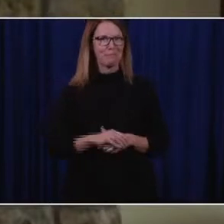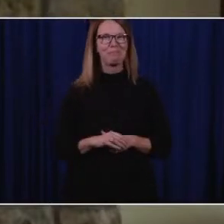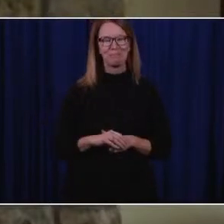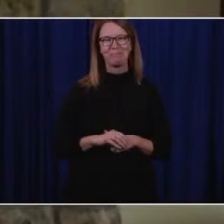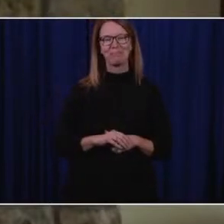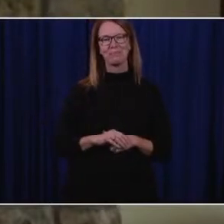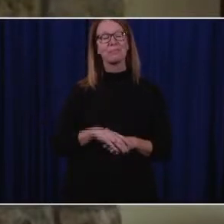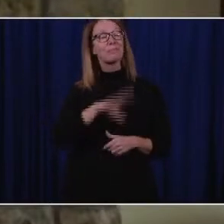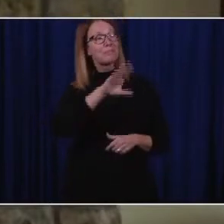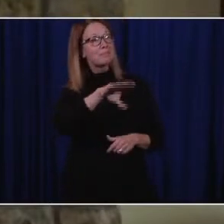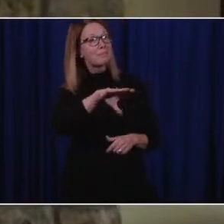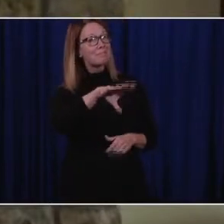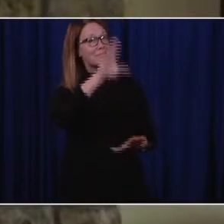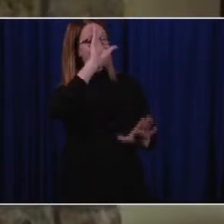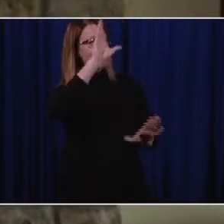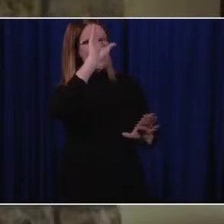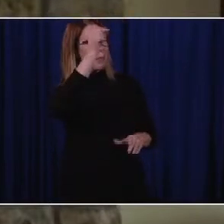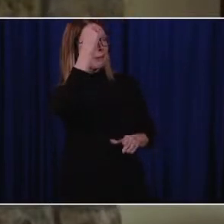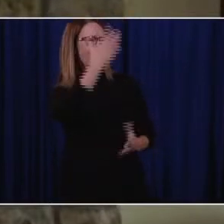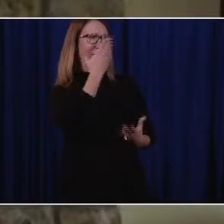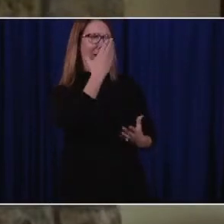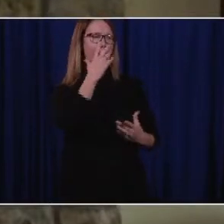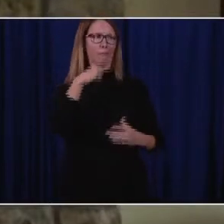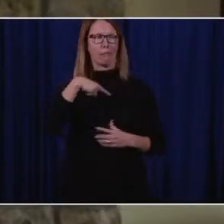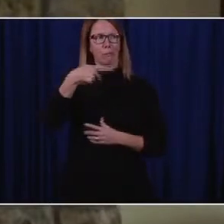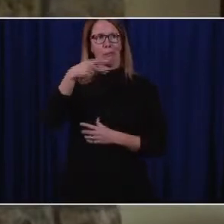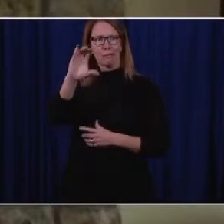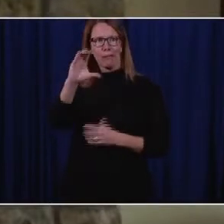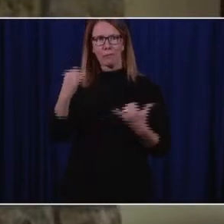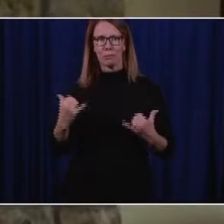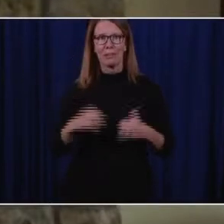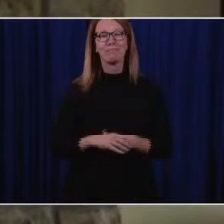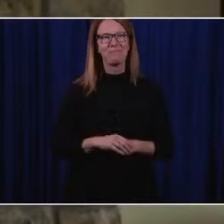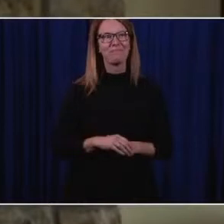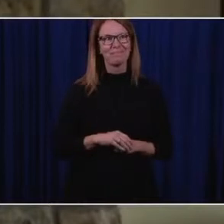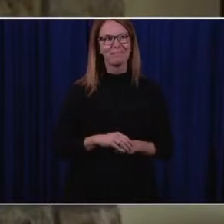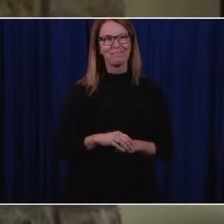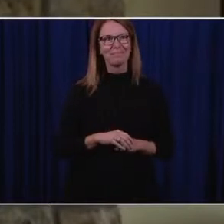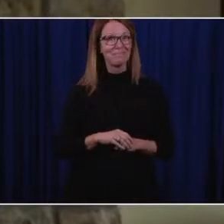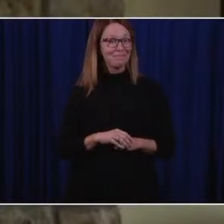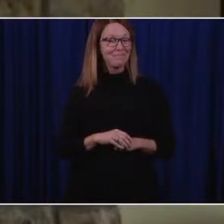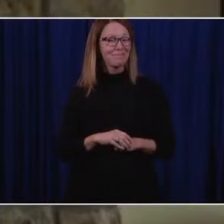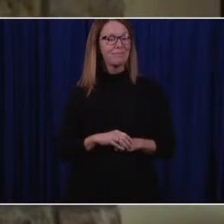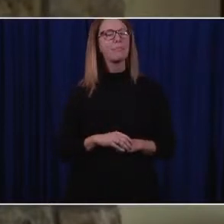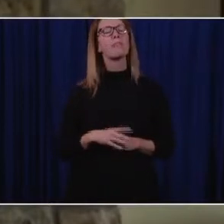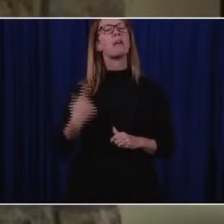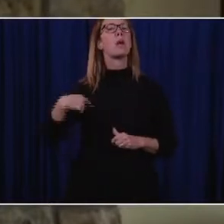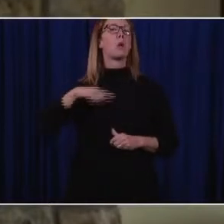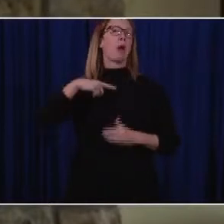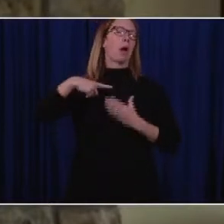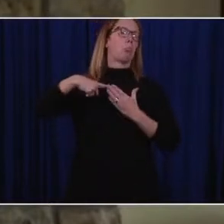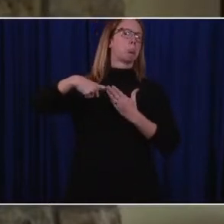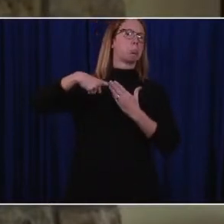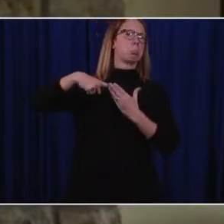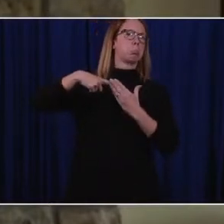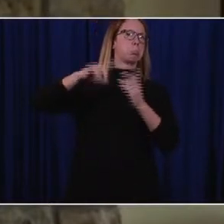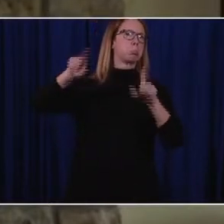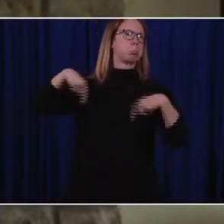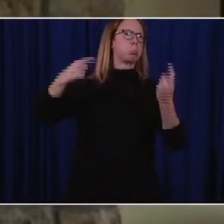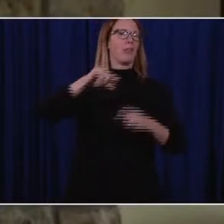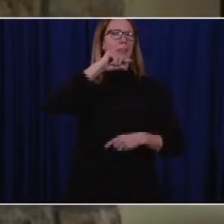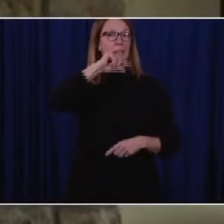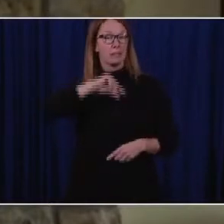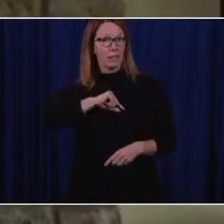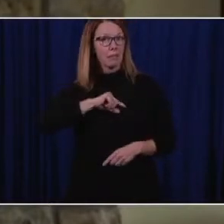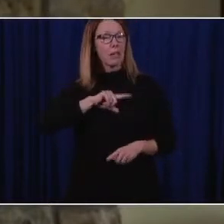Hey, Governor, thank you for doing this today. Adrian. we've talked a lot about Thanksgiving, but a